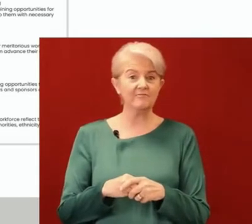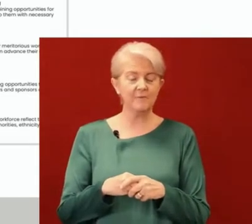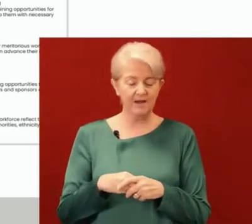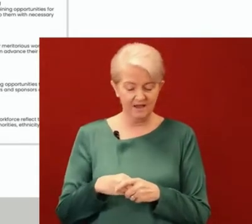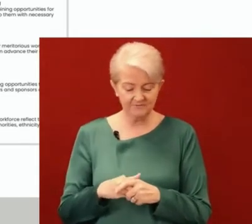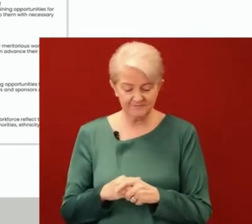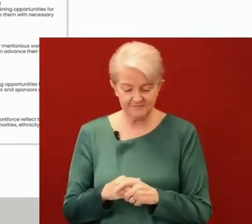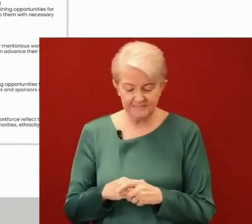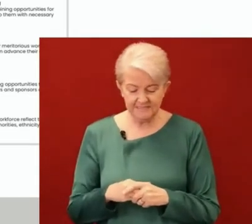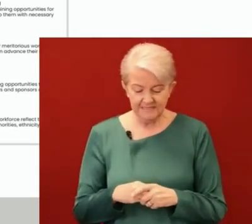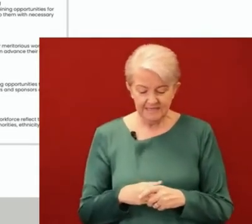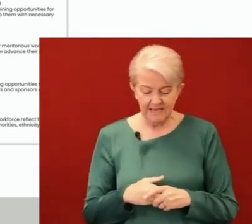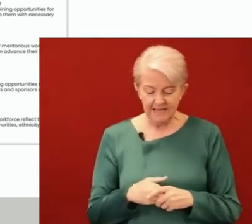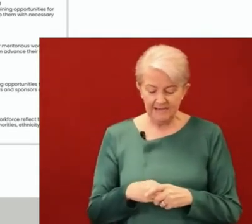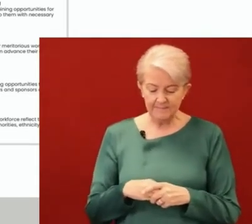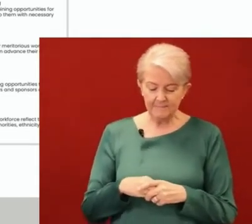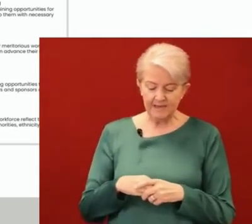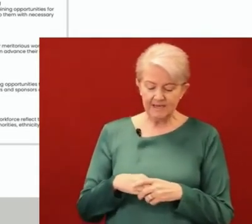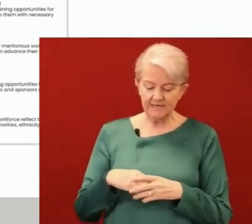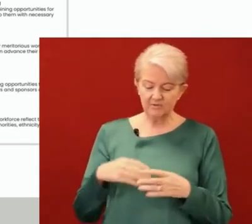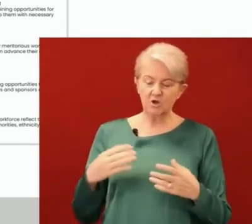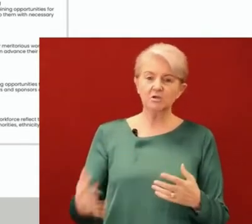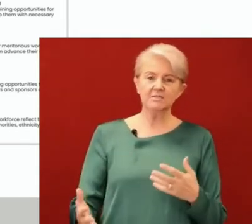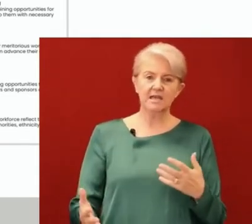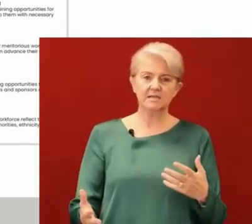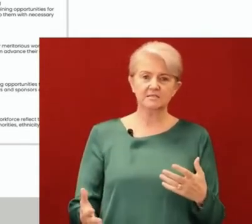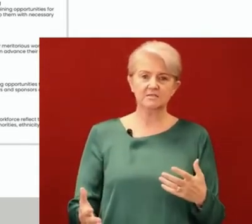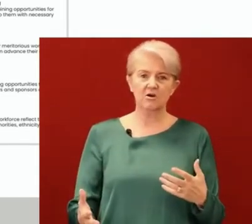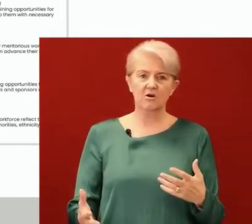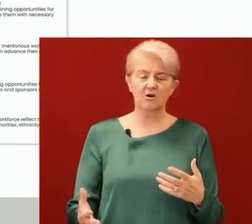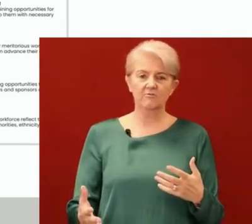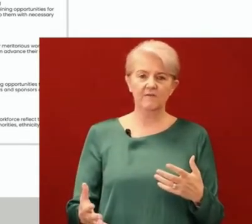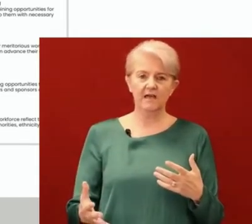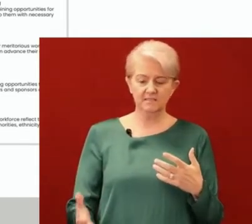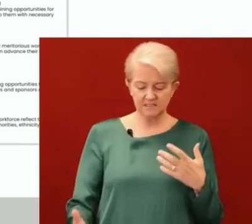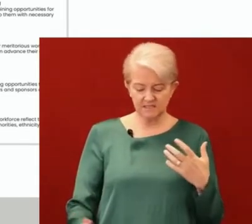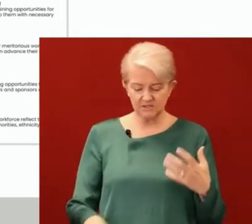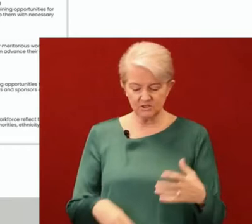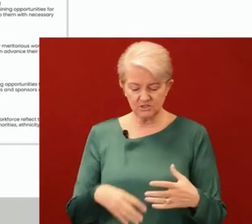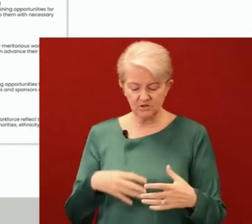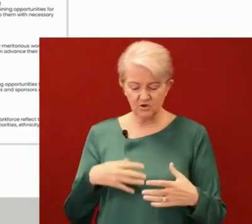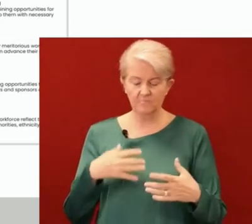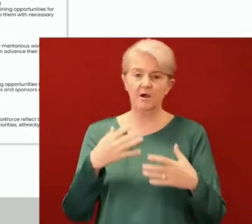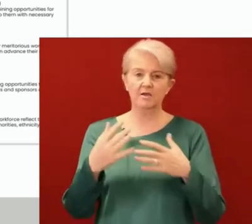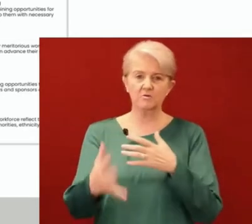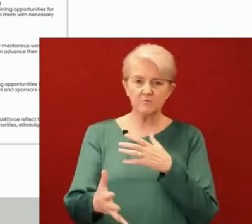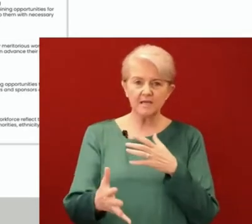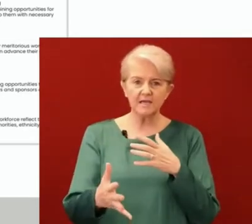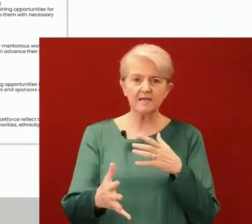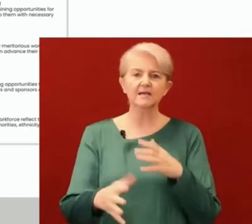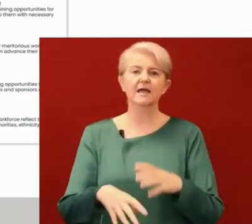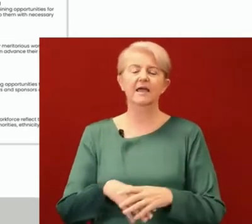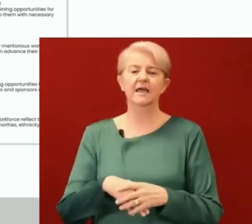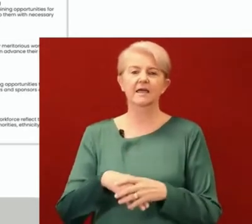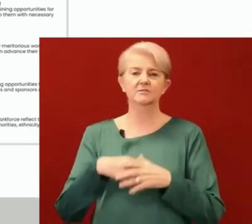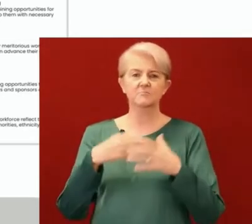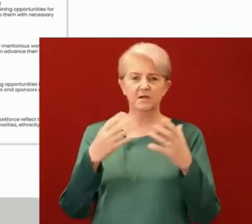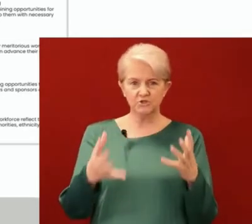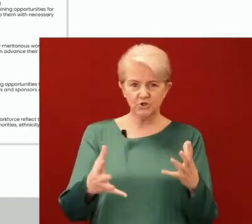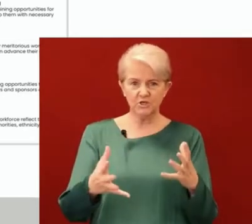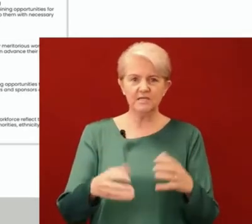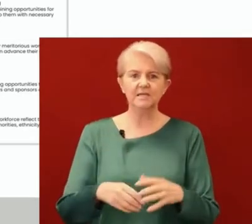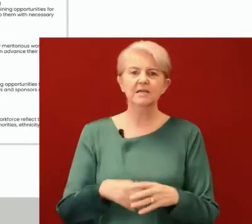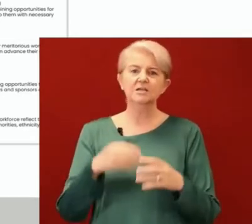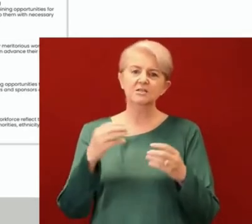over half my life. But in the context of a discussion on my career and